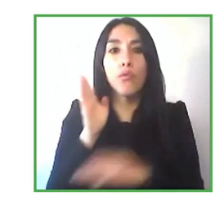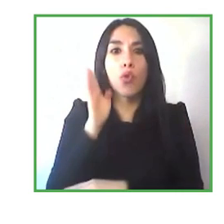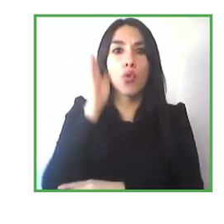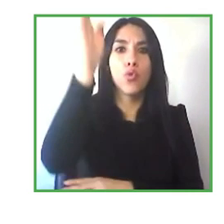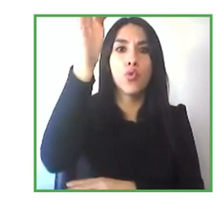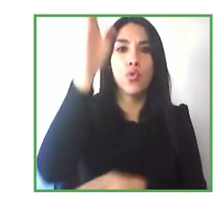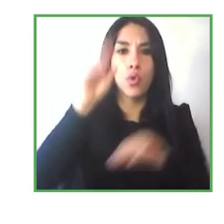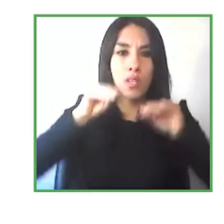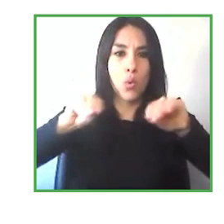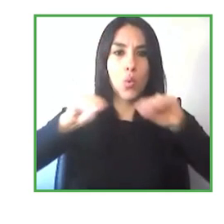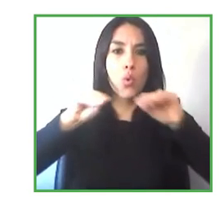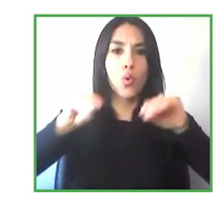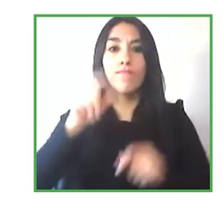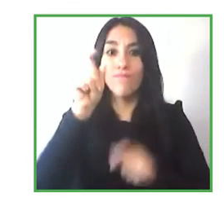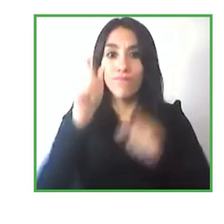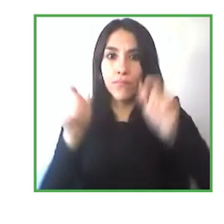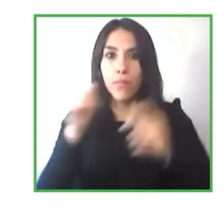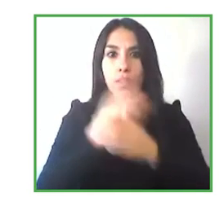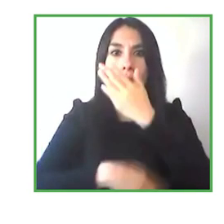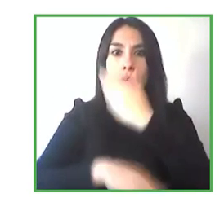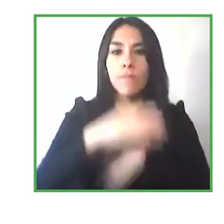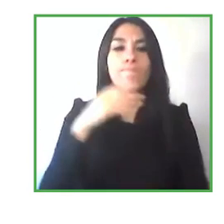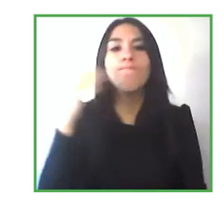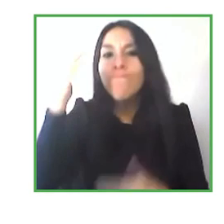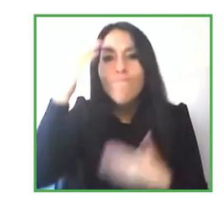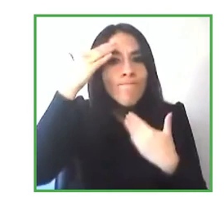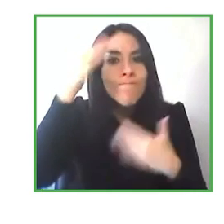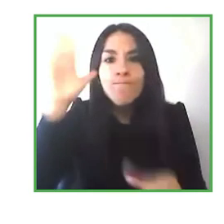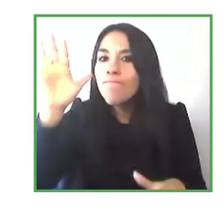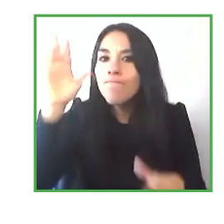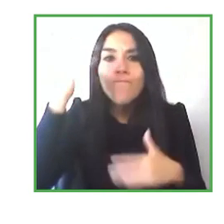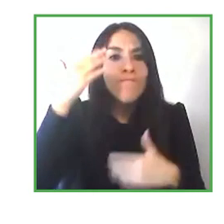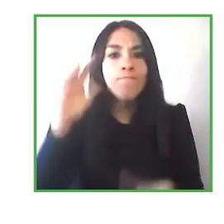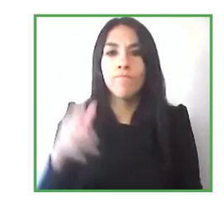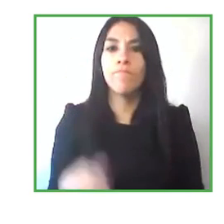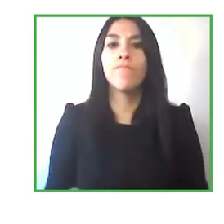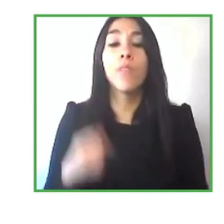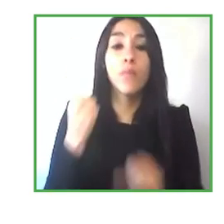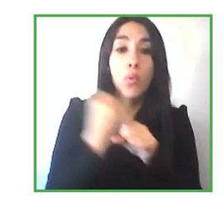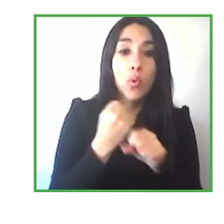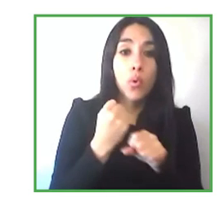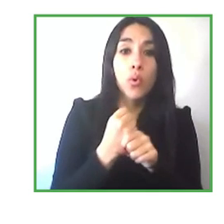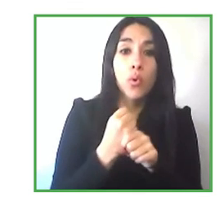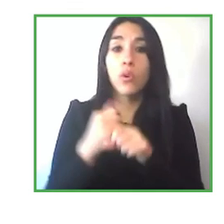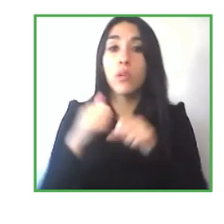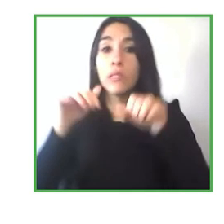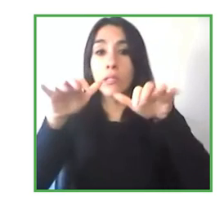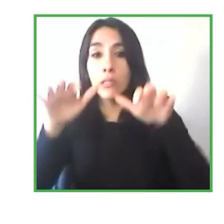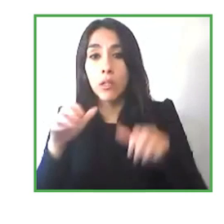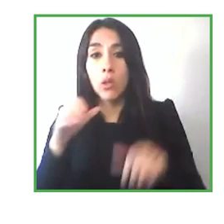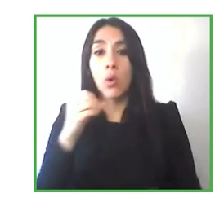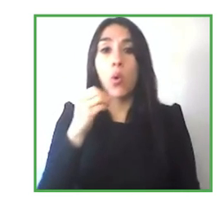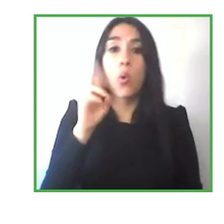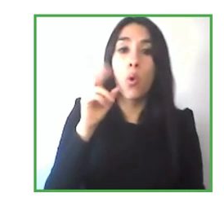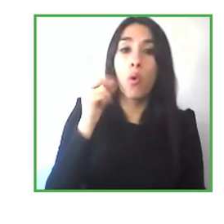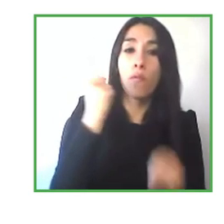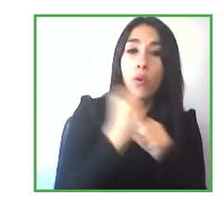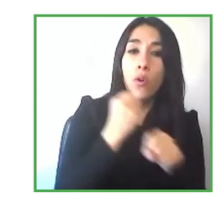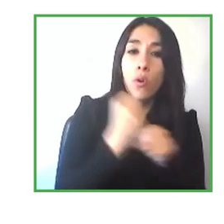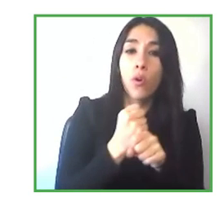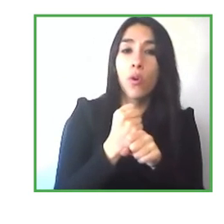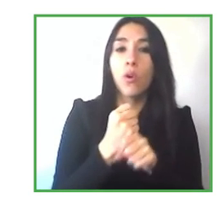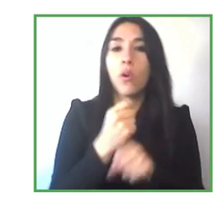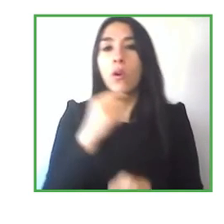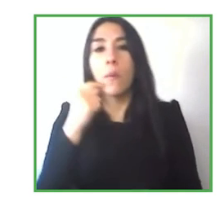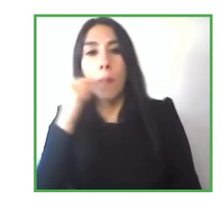green jobs or digital jobs or any other jobs that are increasingly in demand. Or you say, look, what is happening in the mainstream